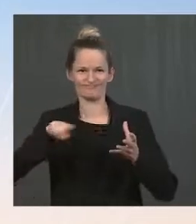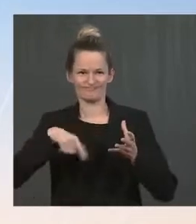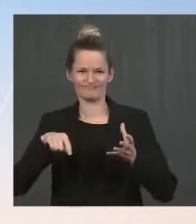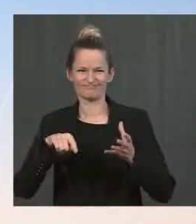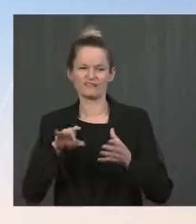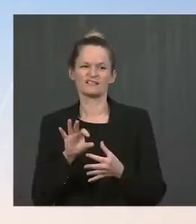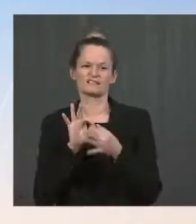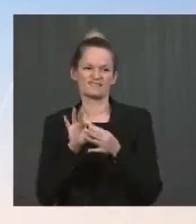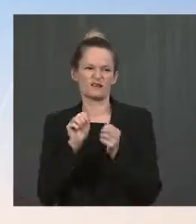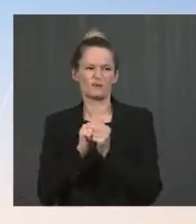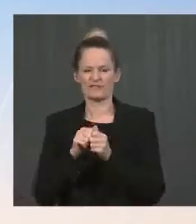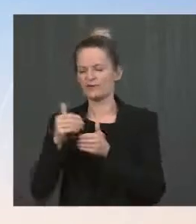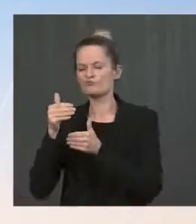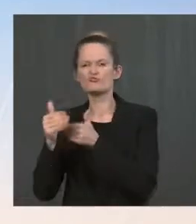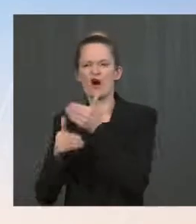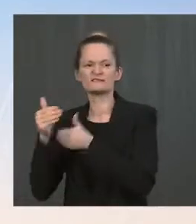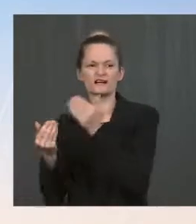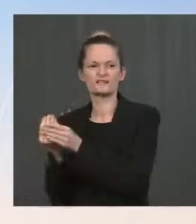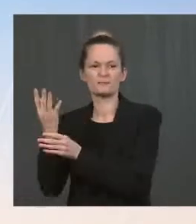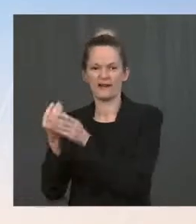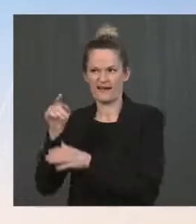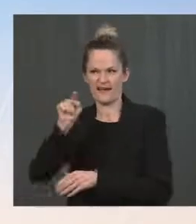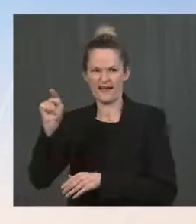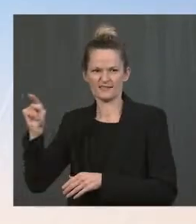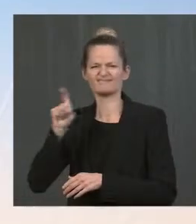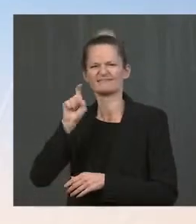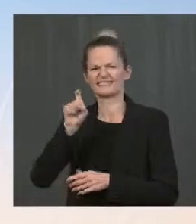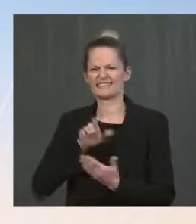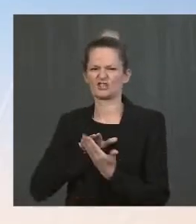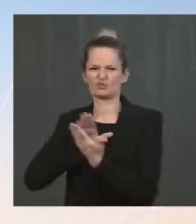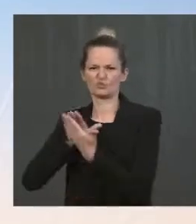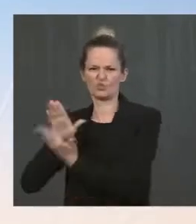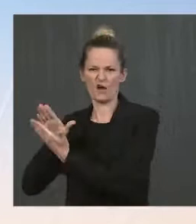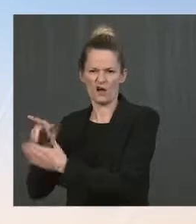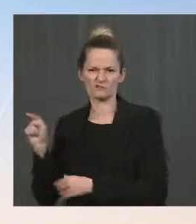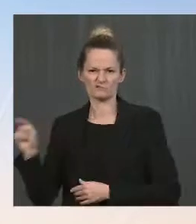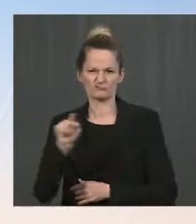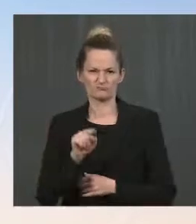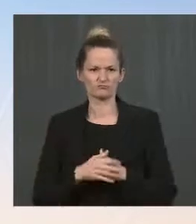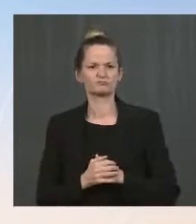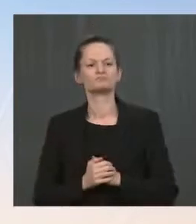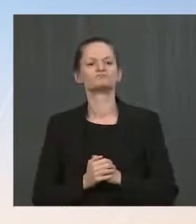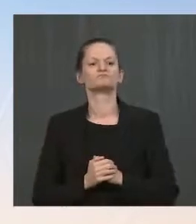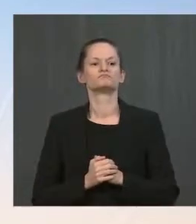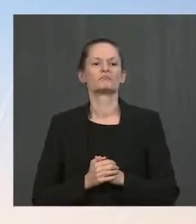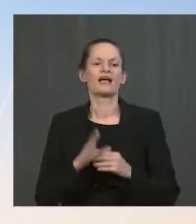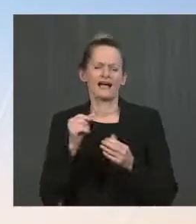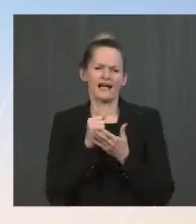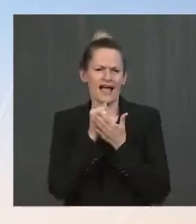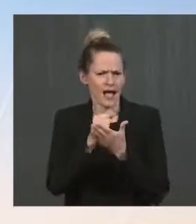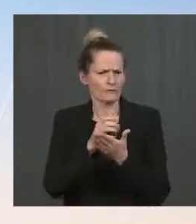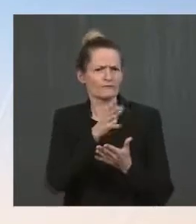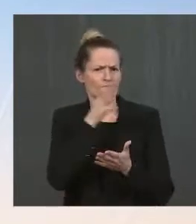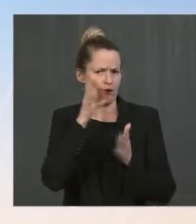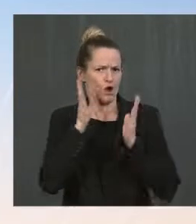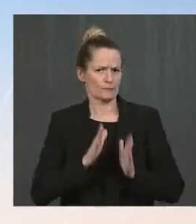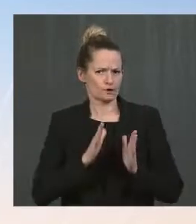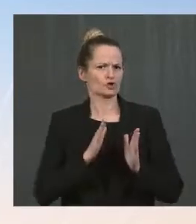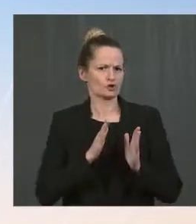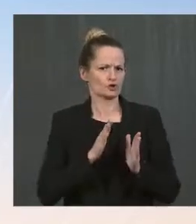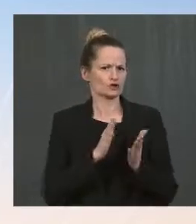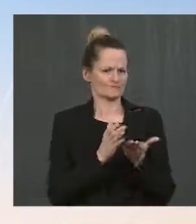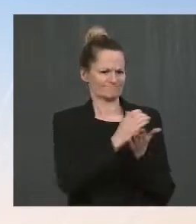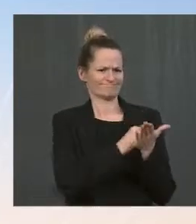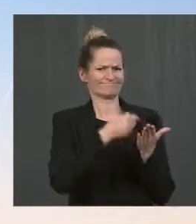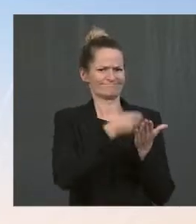need to address so that families can pay lower prices at the grocery store and farmers and ranchers can earn more. And Secretary Vilsack will discuss the